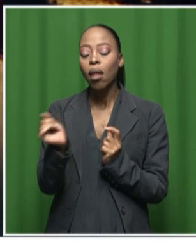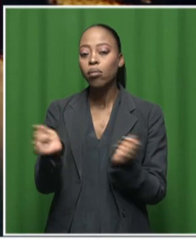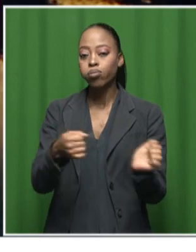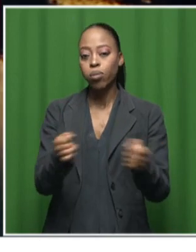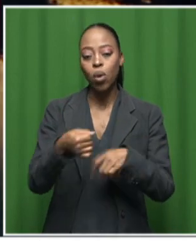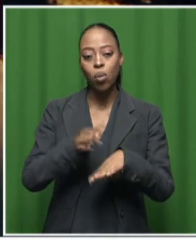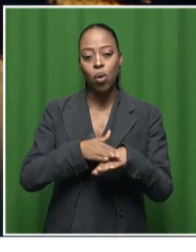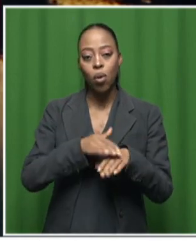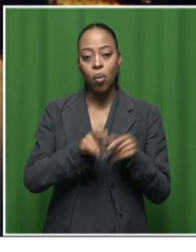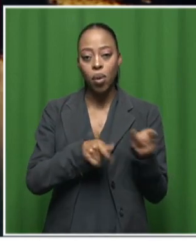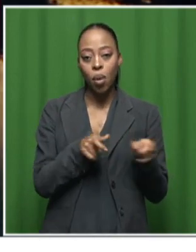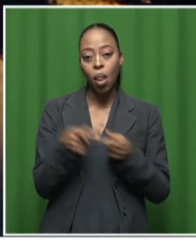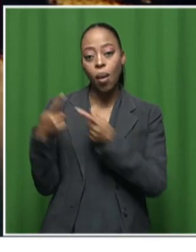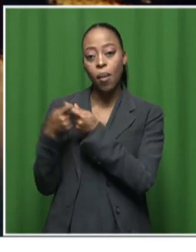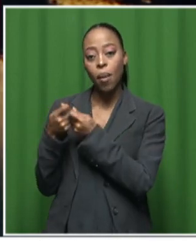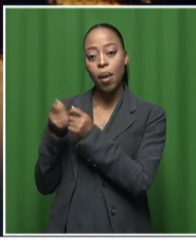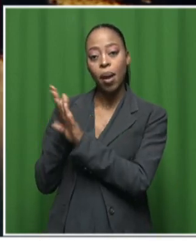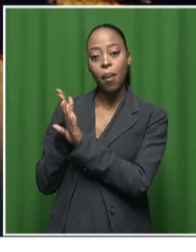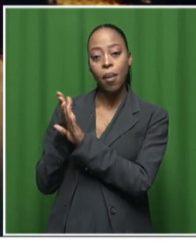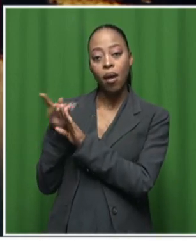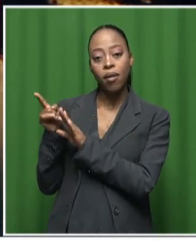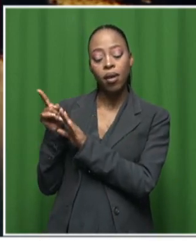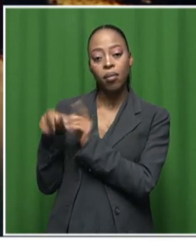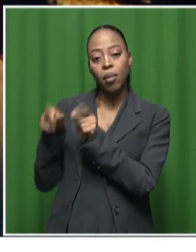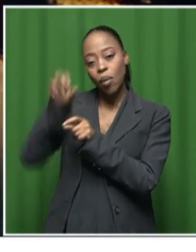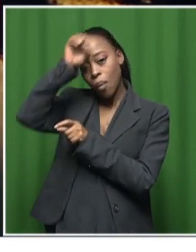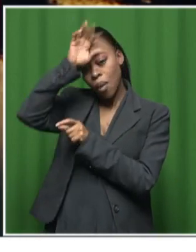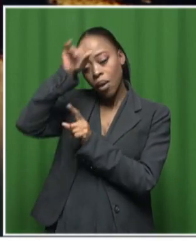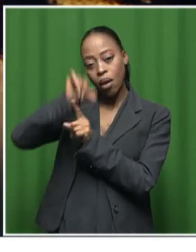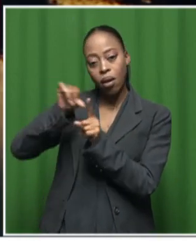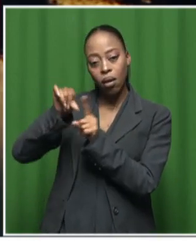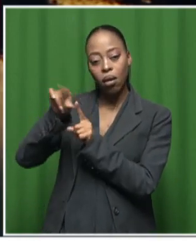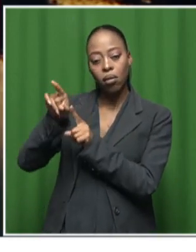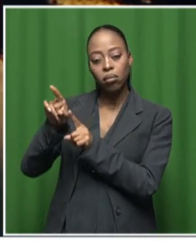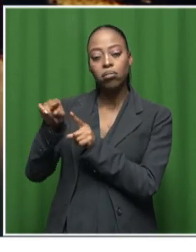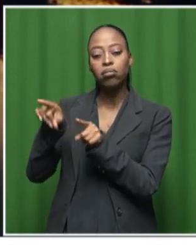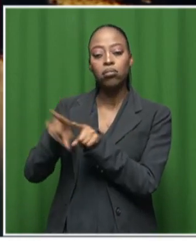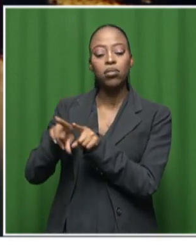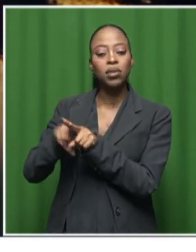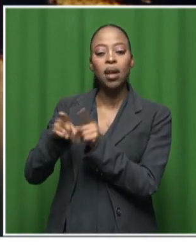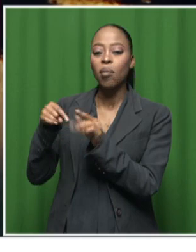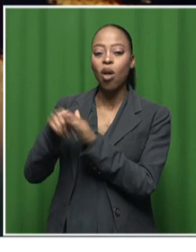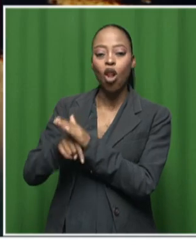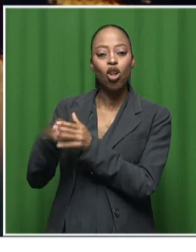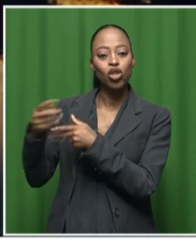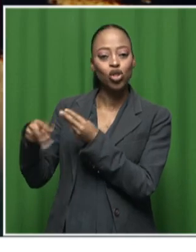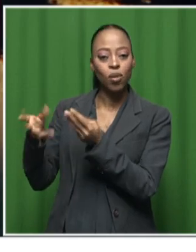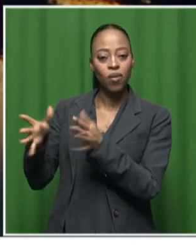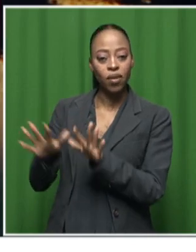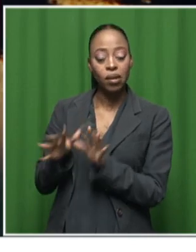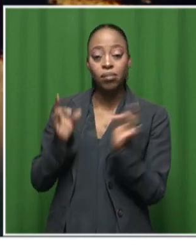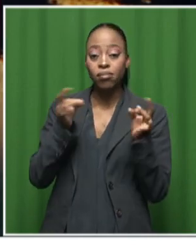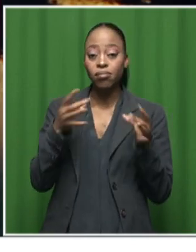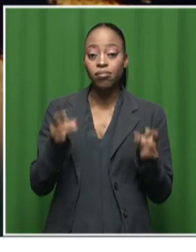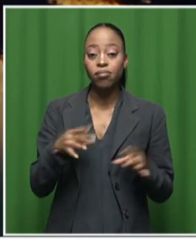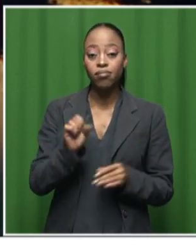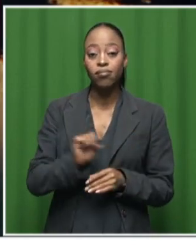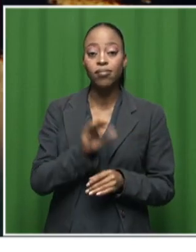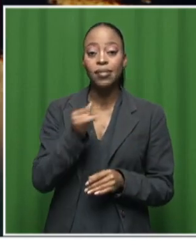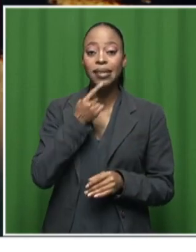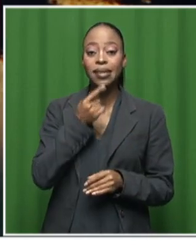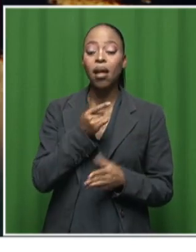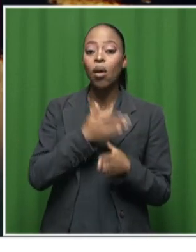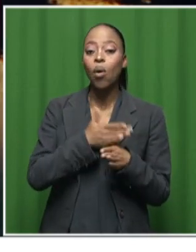gains, while finance, private households, mining and agriculture recorded job losses. According to Statistics South